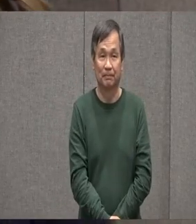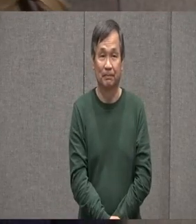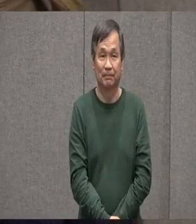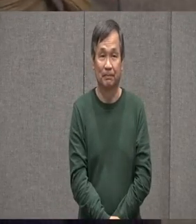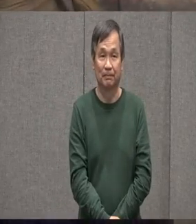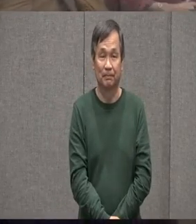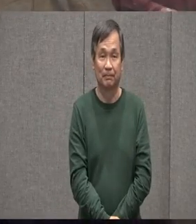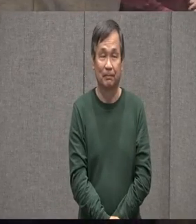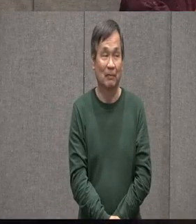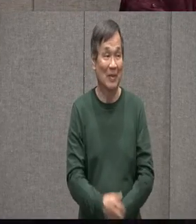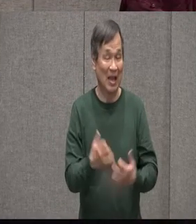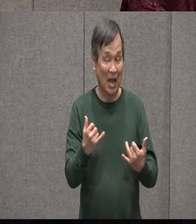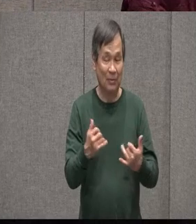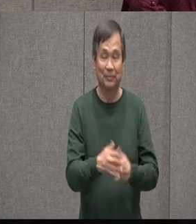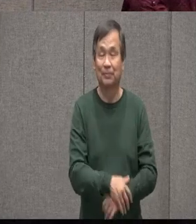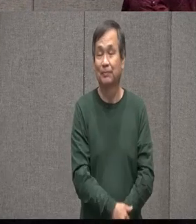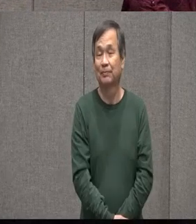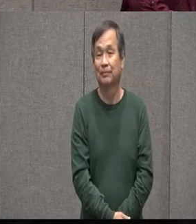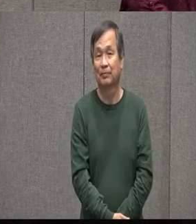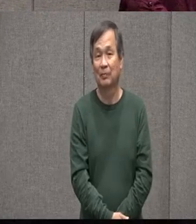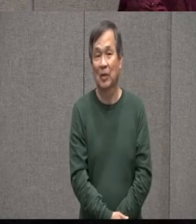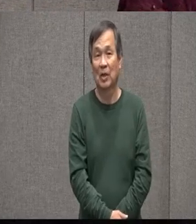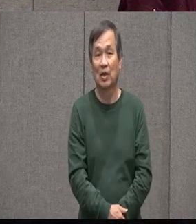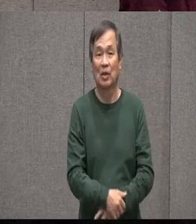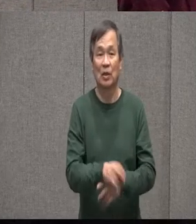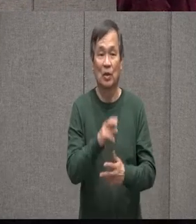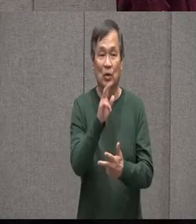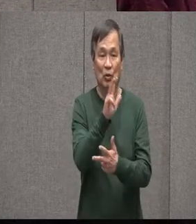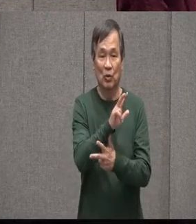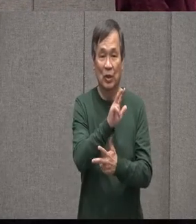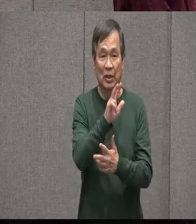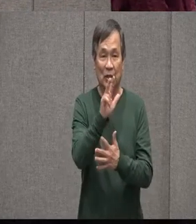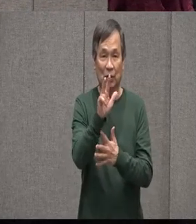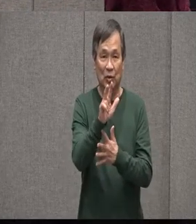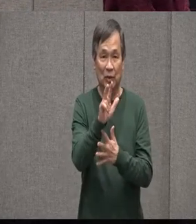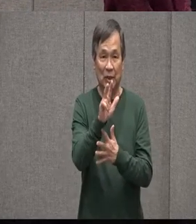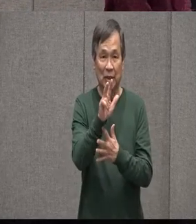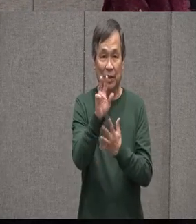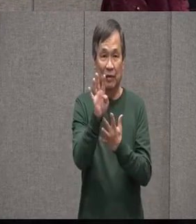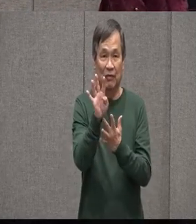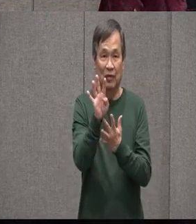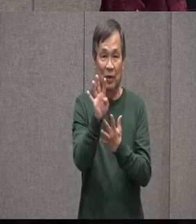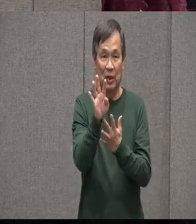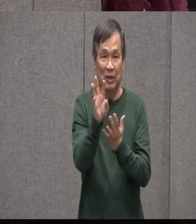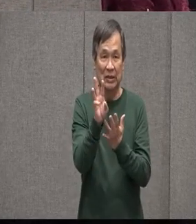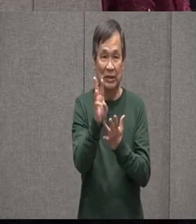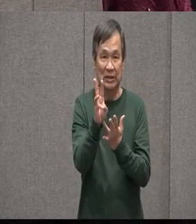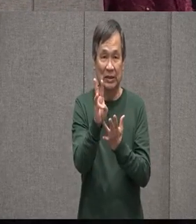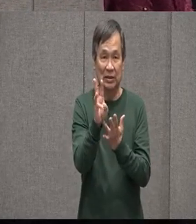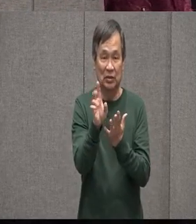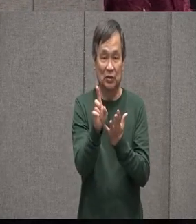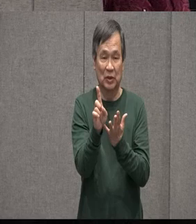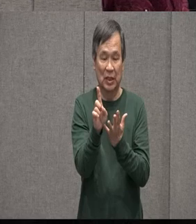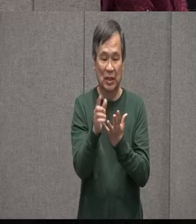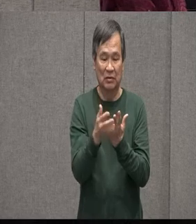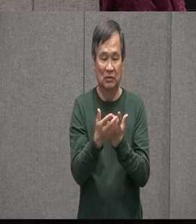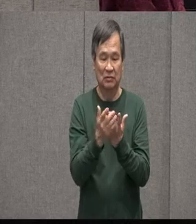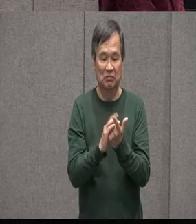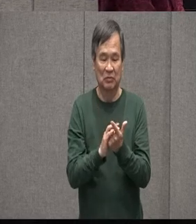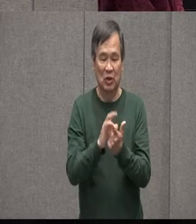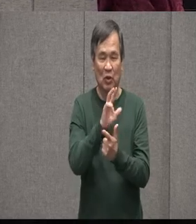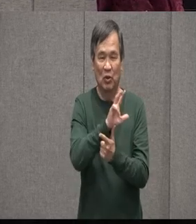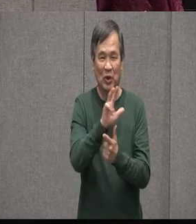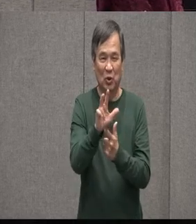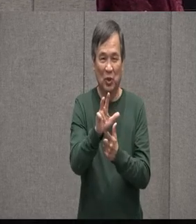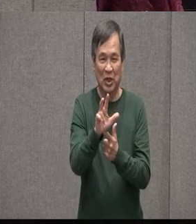All right, this time I got 2 threes, a 4, a 6, and a 1. So I think I'm going to keep my threes, because I